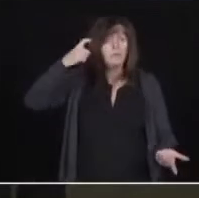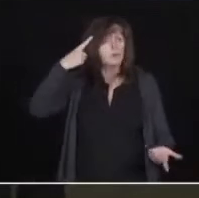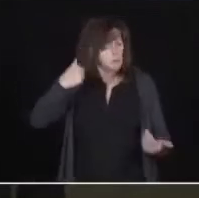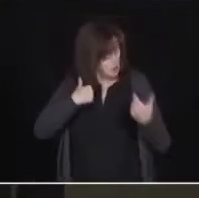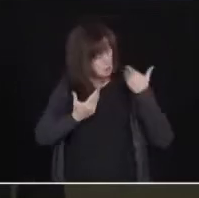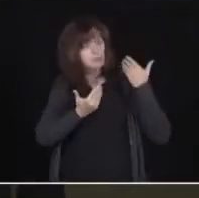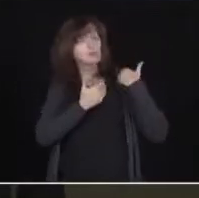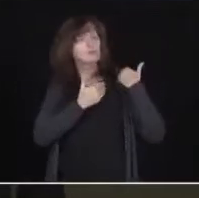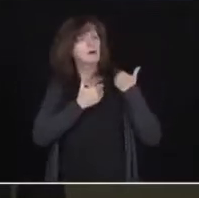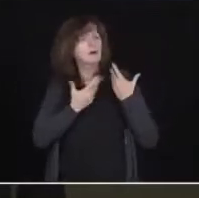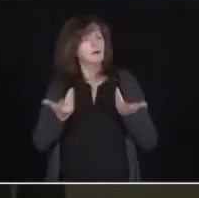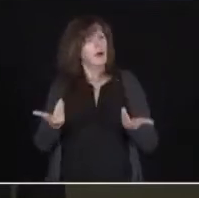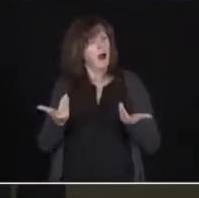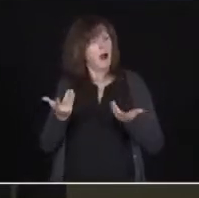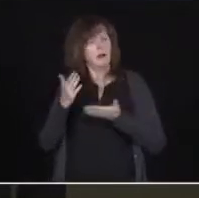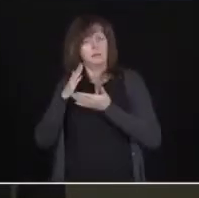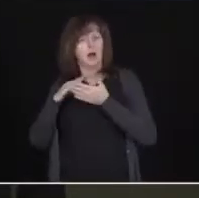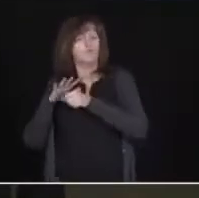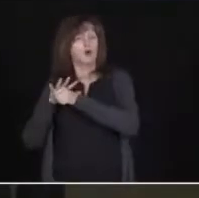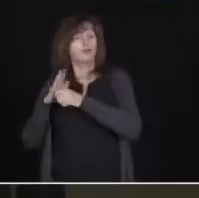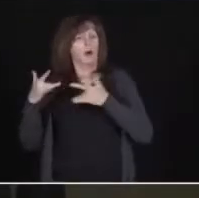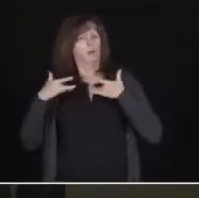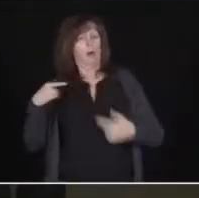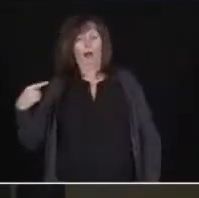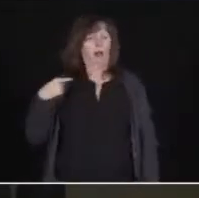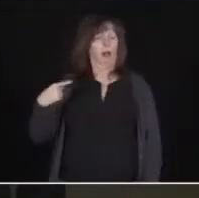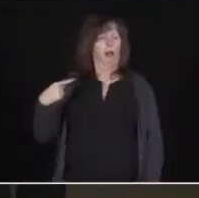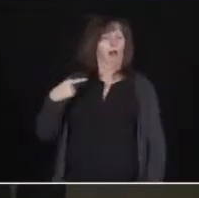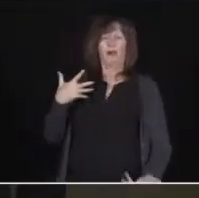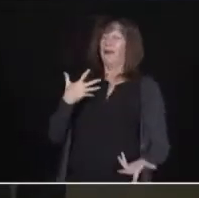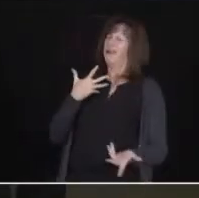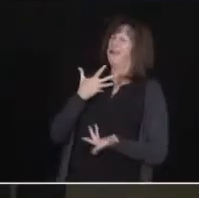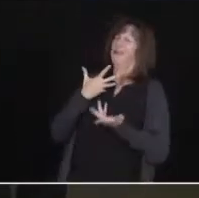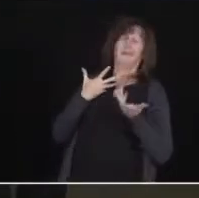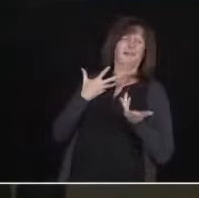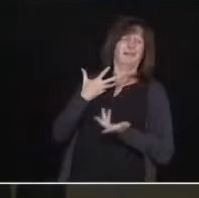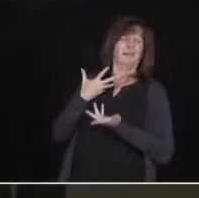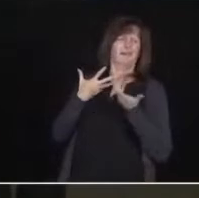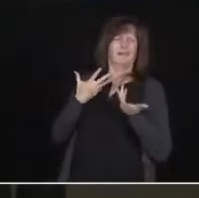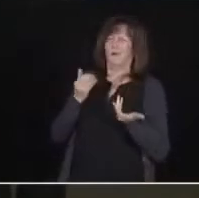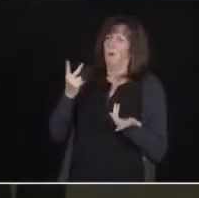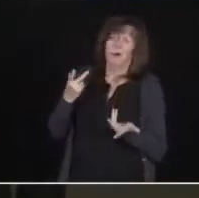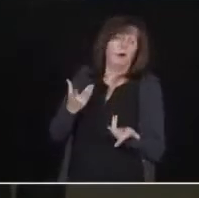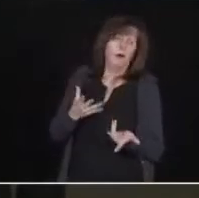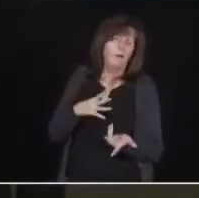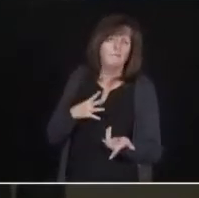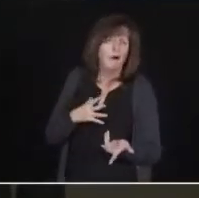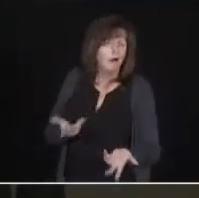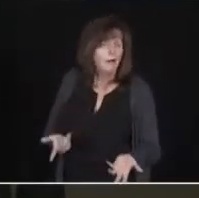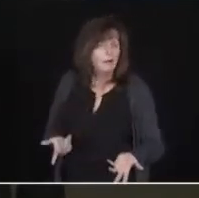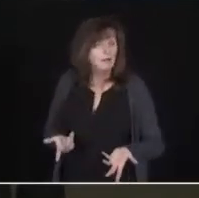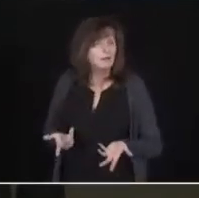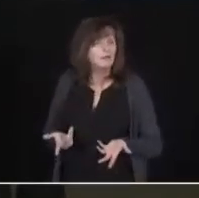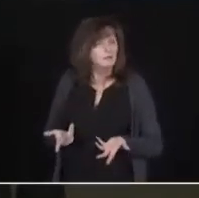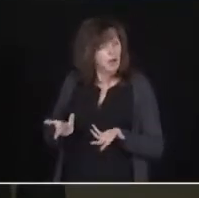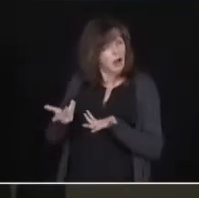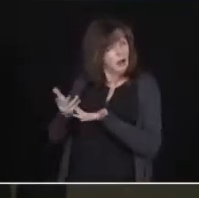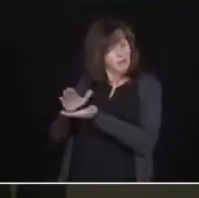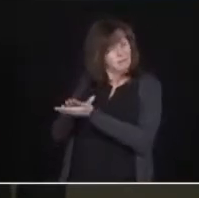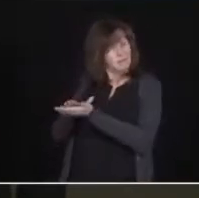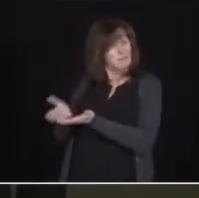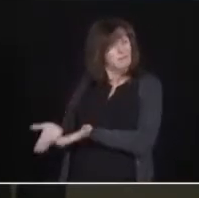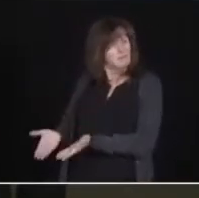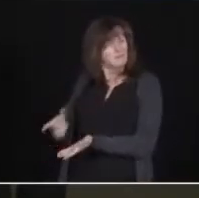and say, no, you do it. I don't want to be the bad guy. Well, fine. That's fine. But I give London credit. I want to